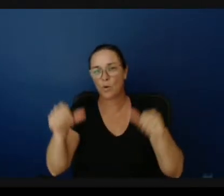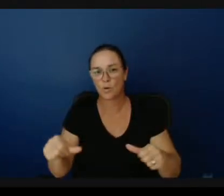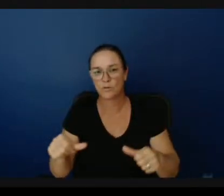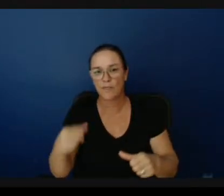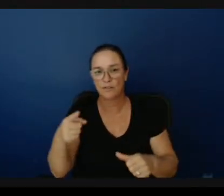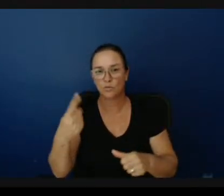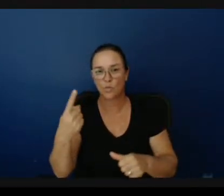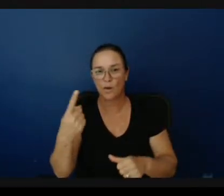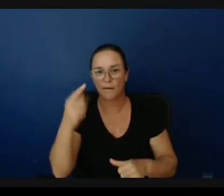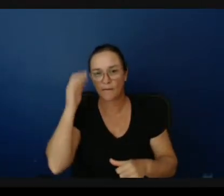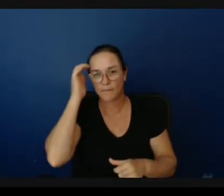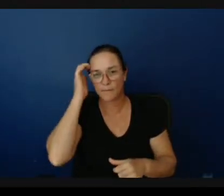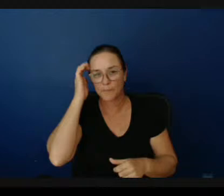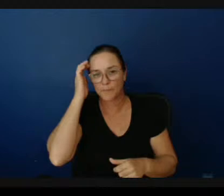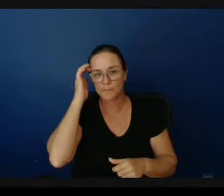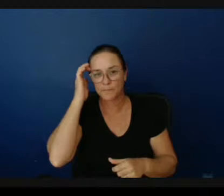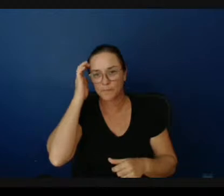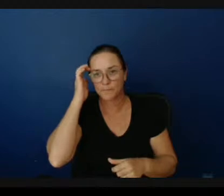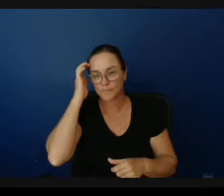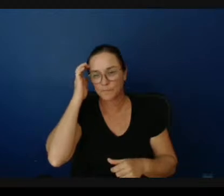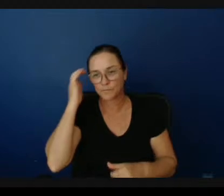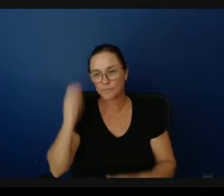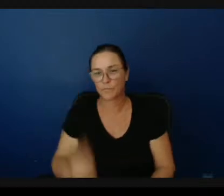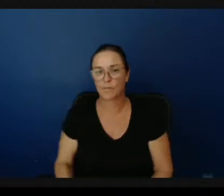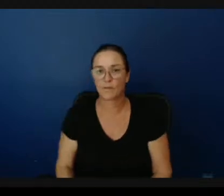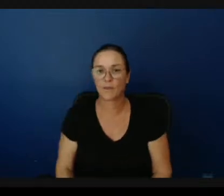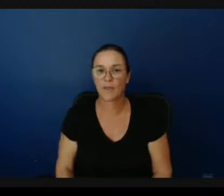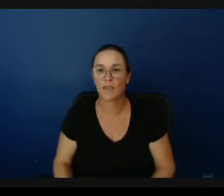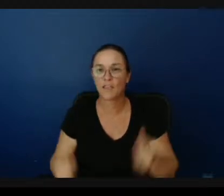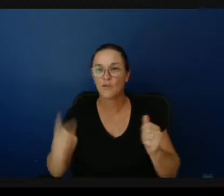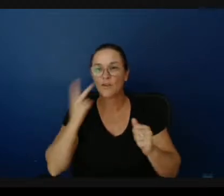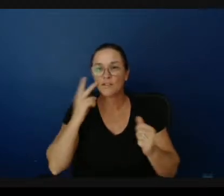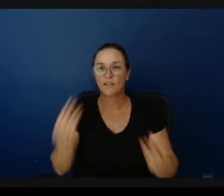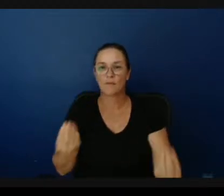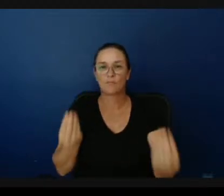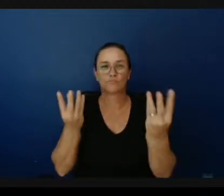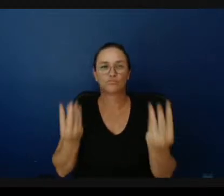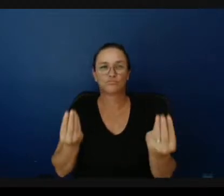those as well and see those 2 fountains